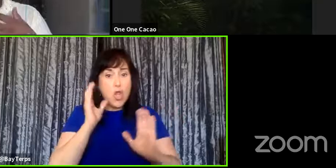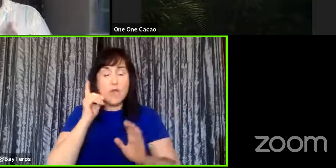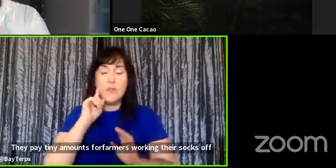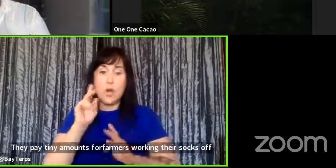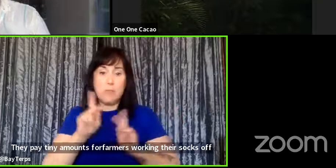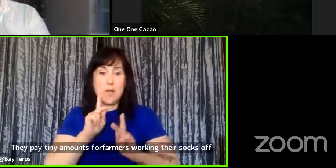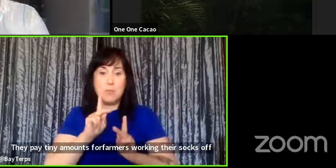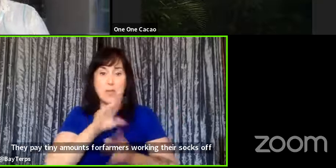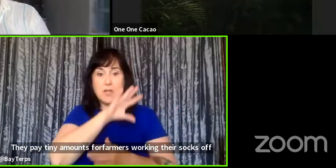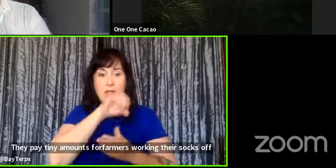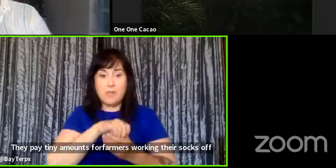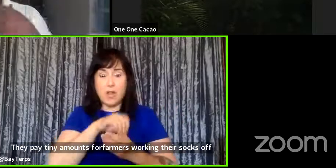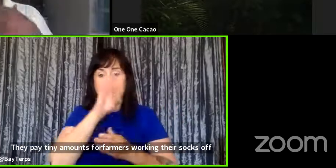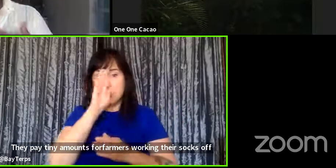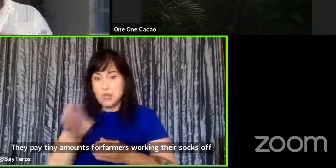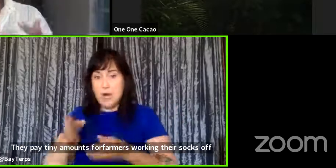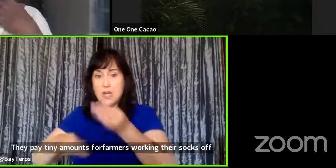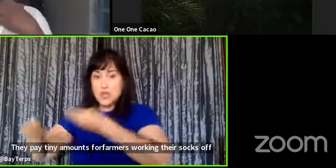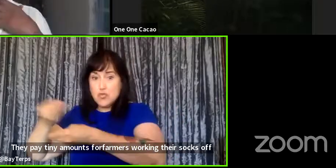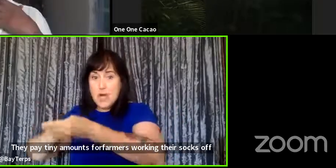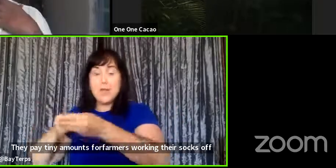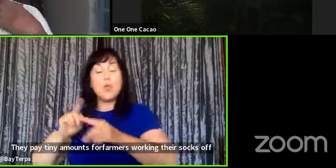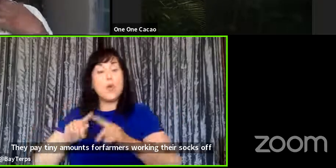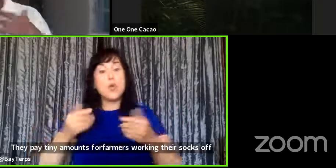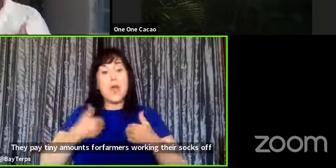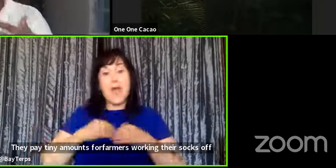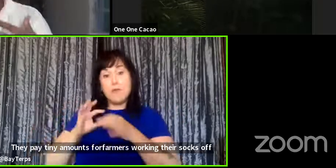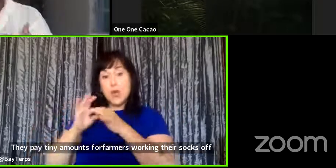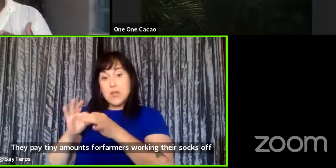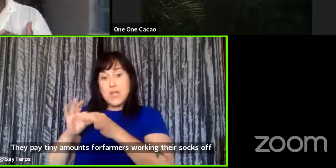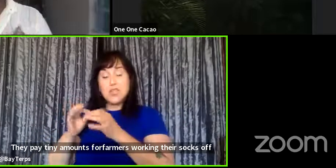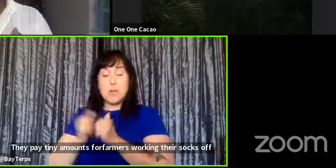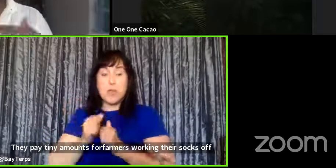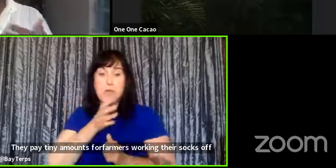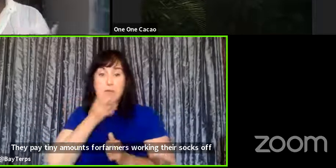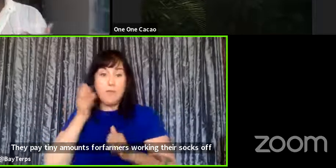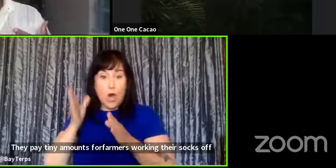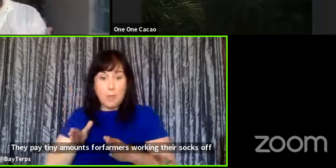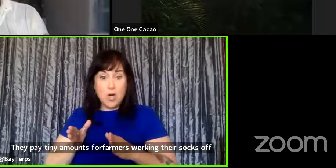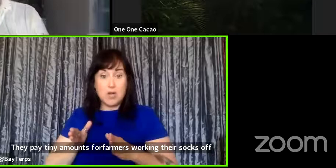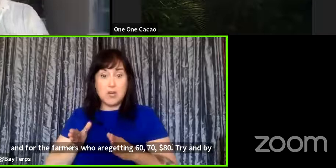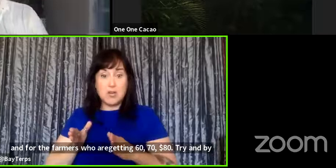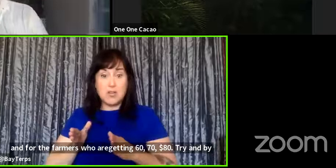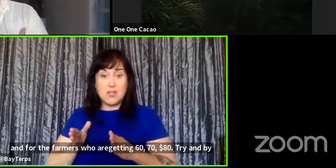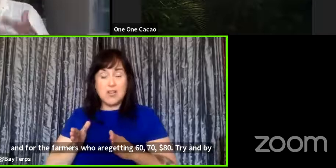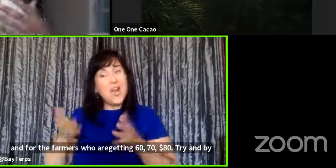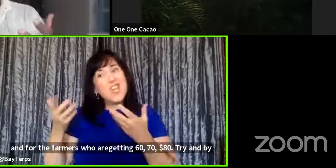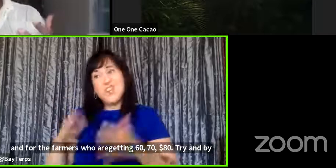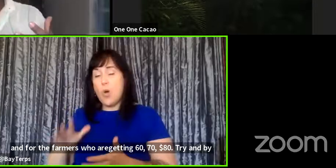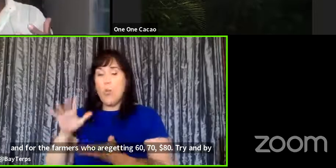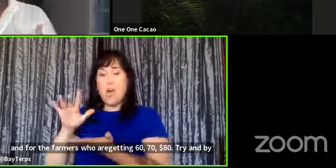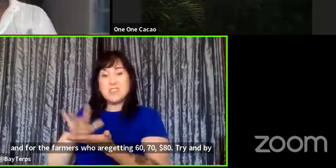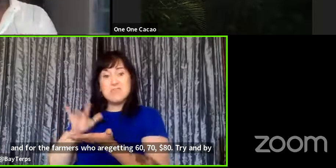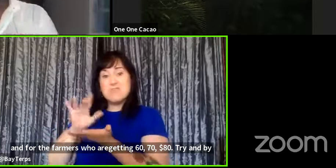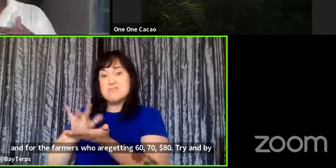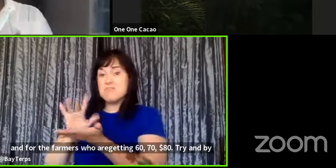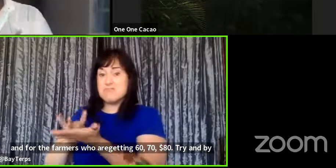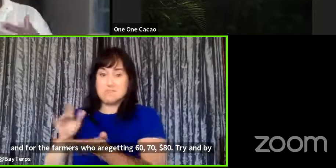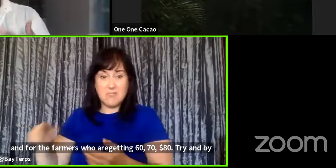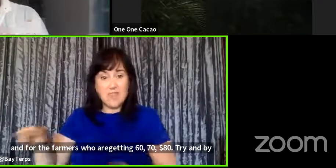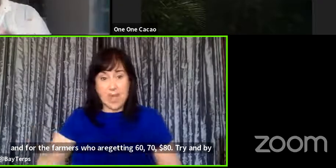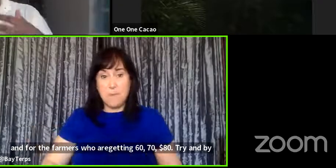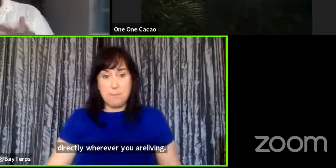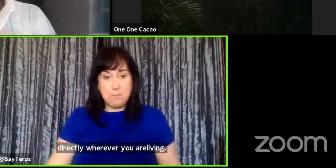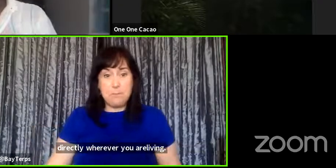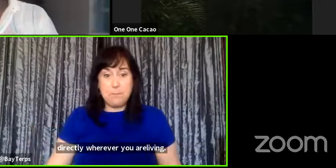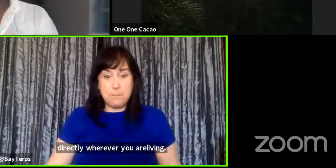involved in direct trade. When you have a relationship with a farmer, you tend to not want to rip them off. Simple as that. And so you